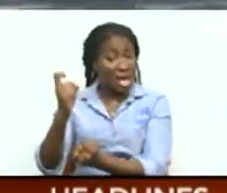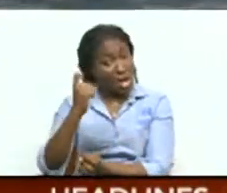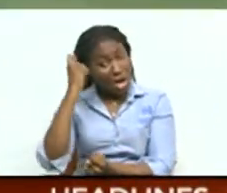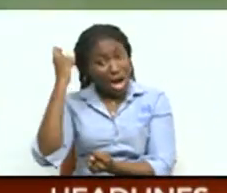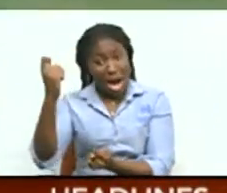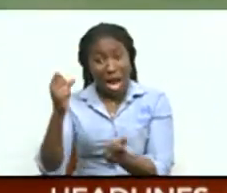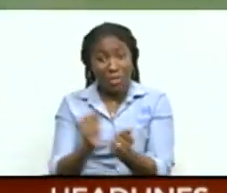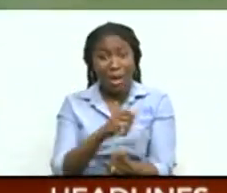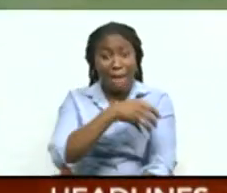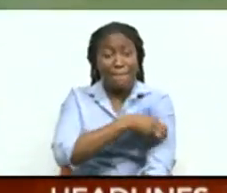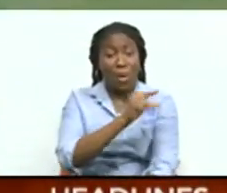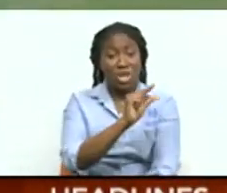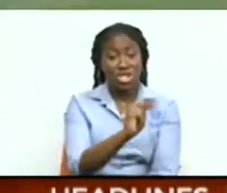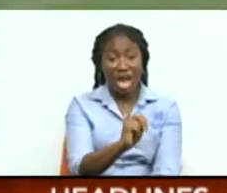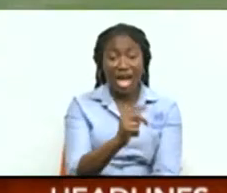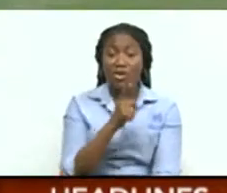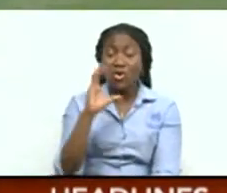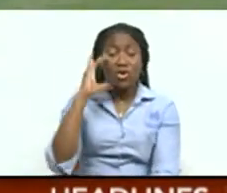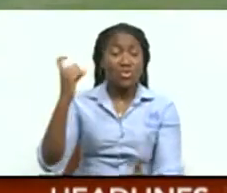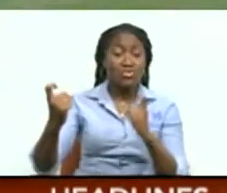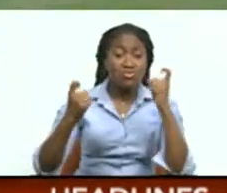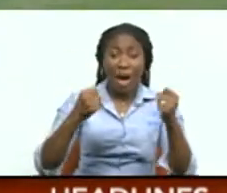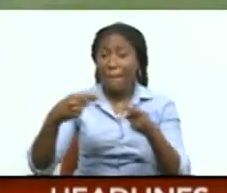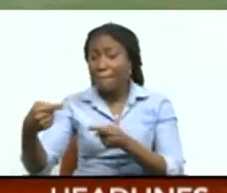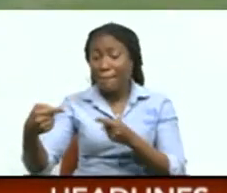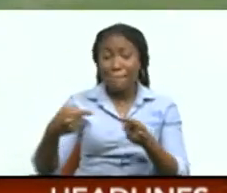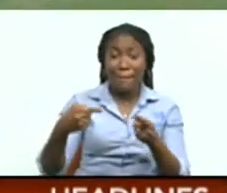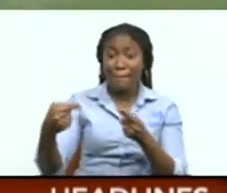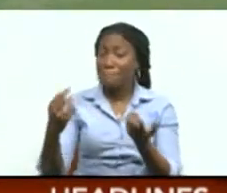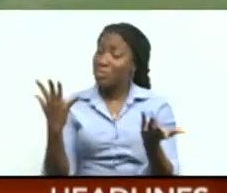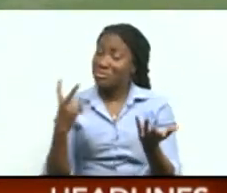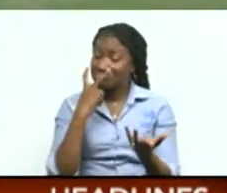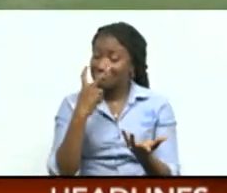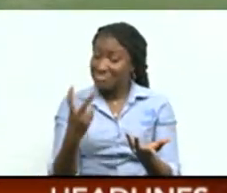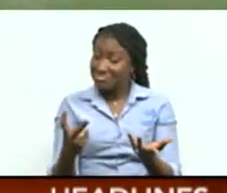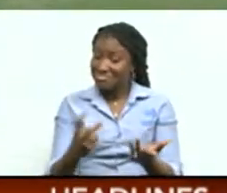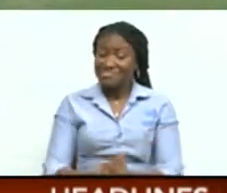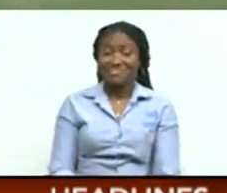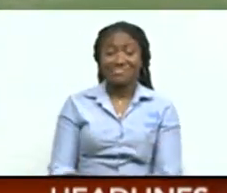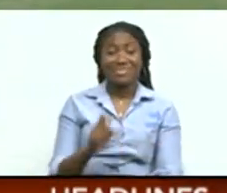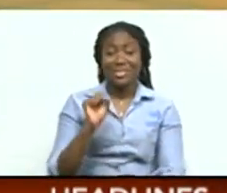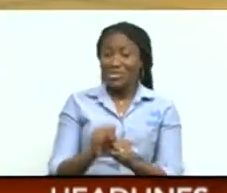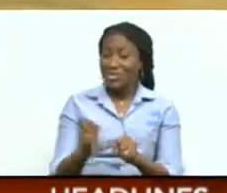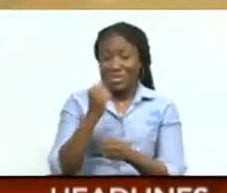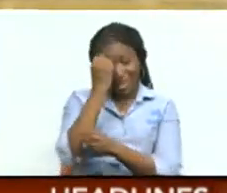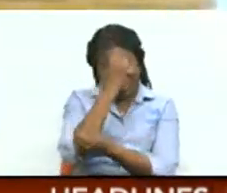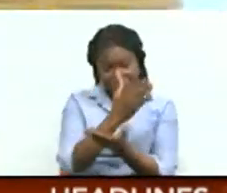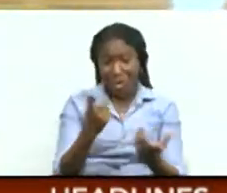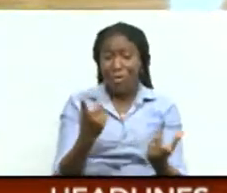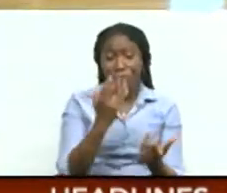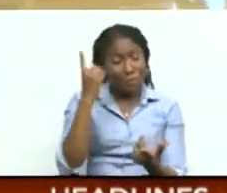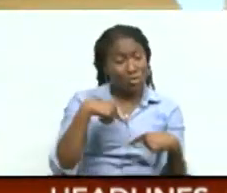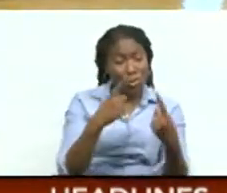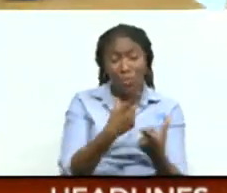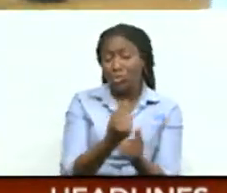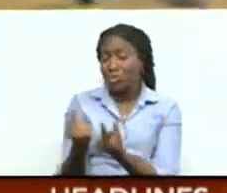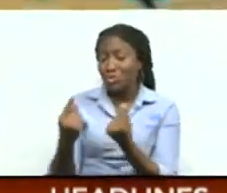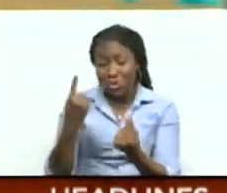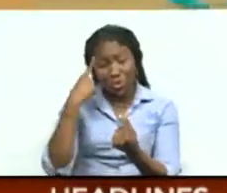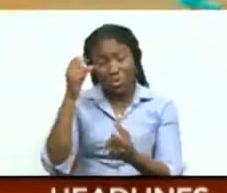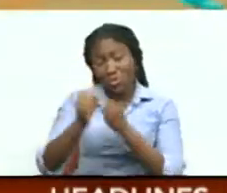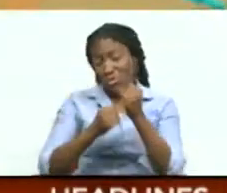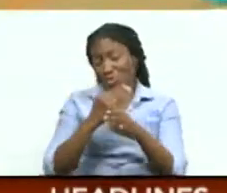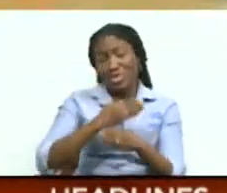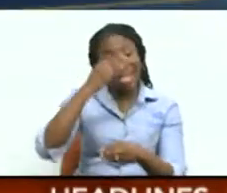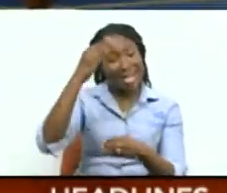Gen at Sign Village to take the title? Well, only time will tell. Well, I'm Caston Cooper, and that's all I need to know. Where to go, what to do